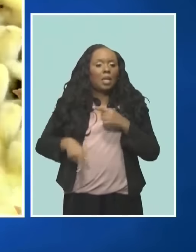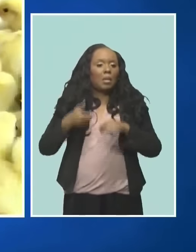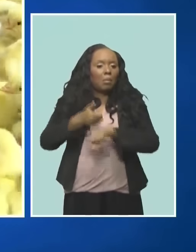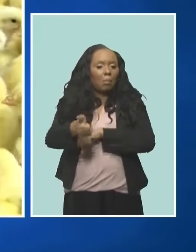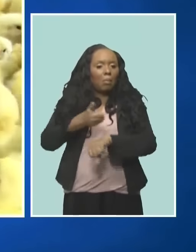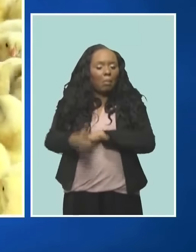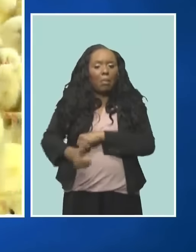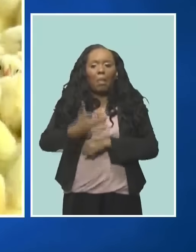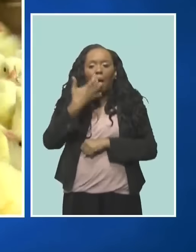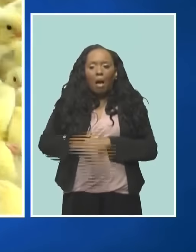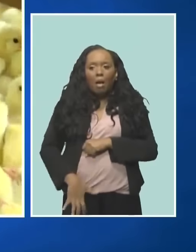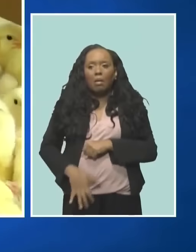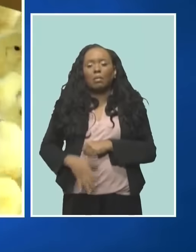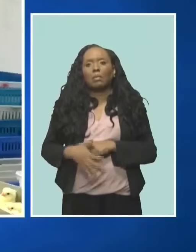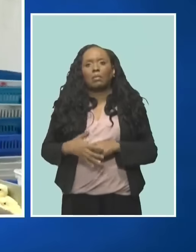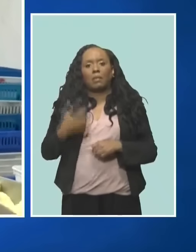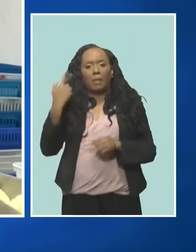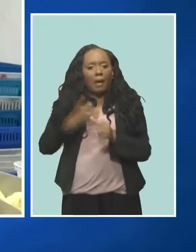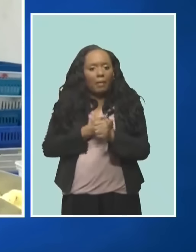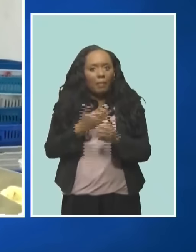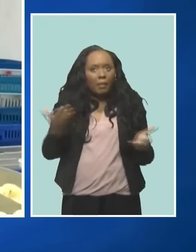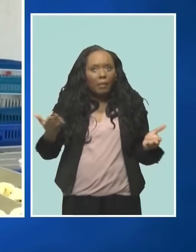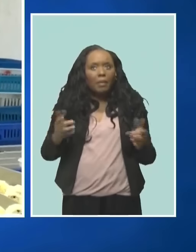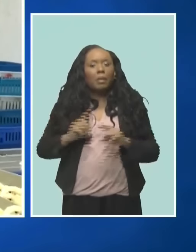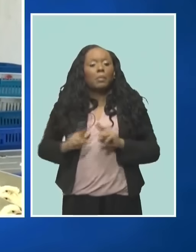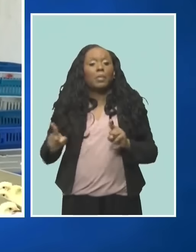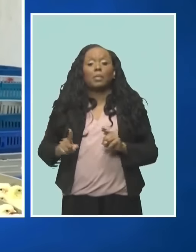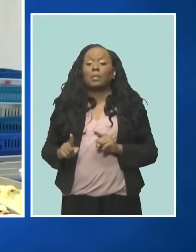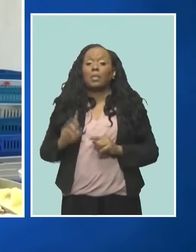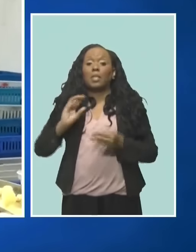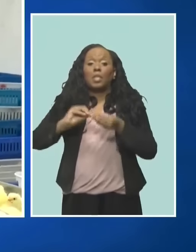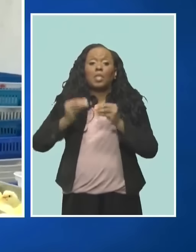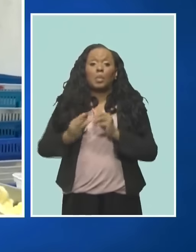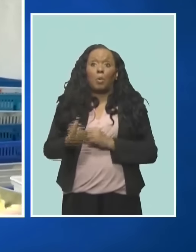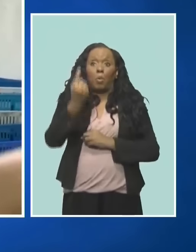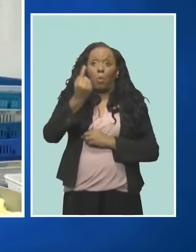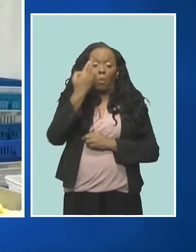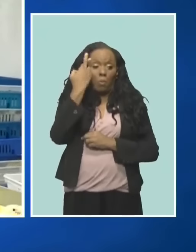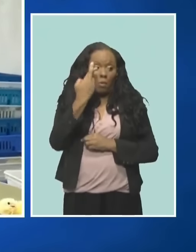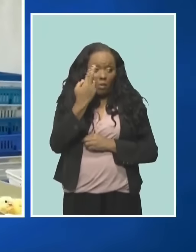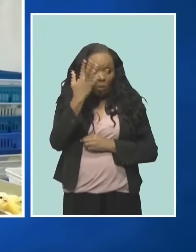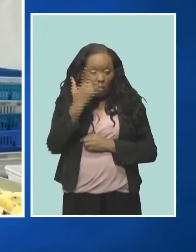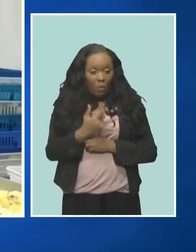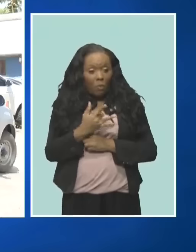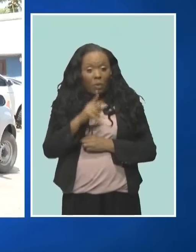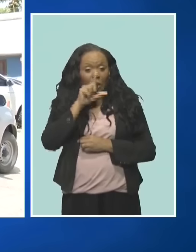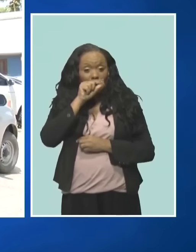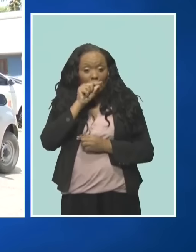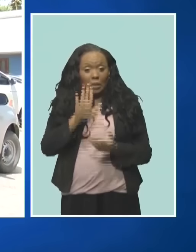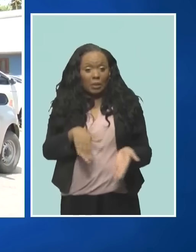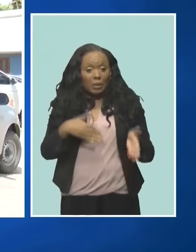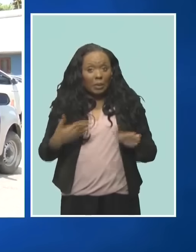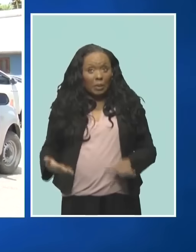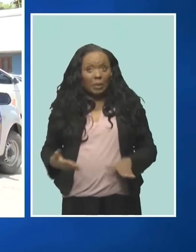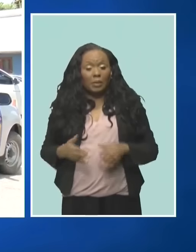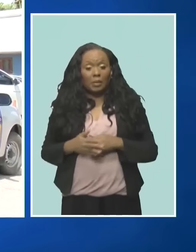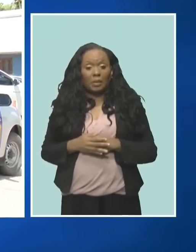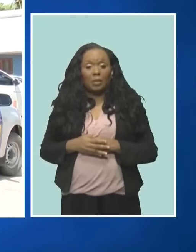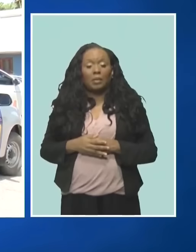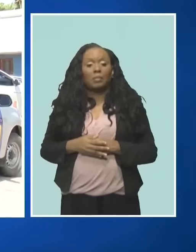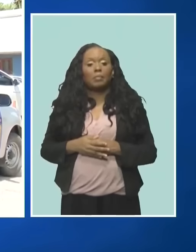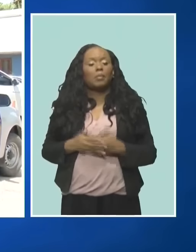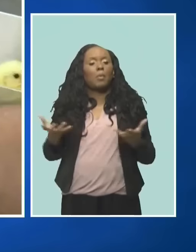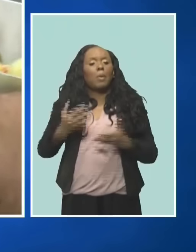everything that goes wrong on a chicken farm, it is the main reason farmers are counting losses at this time. The businessman